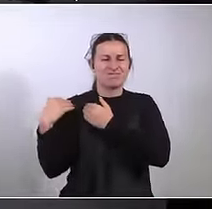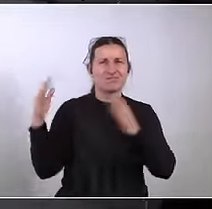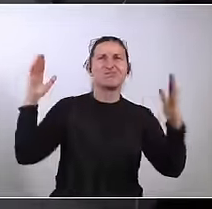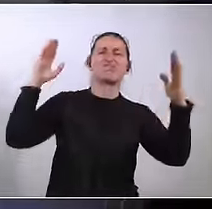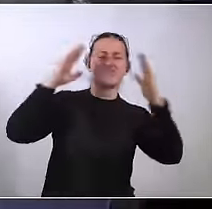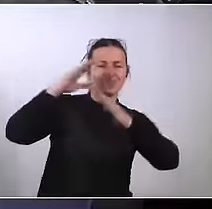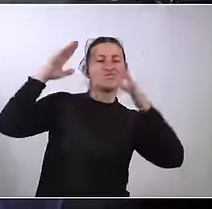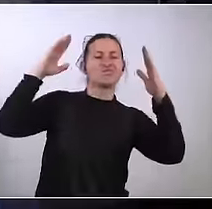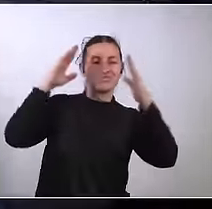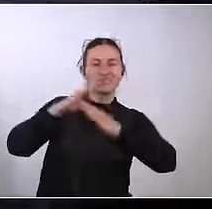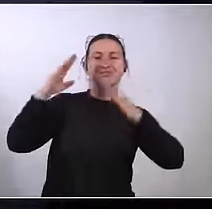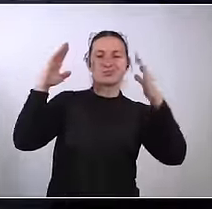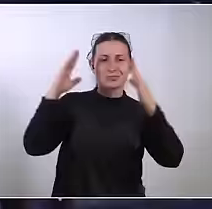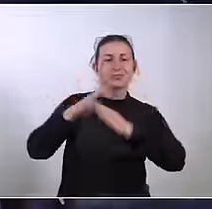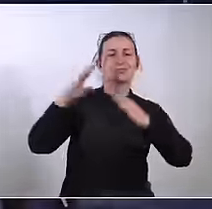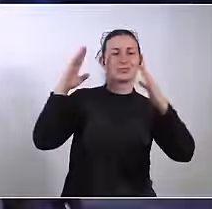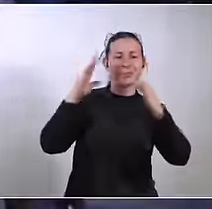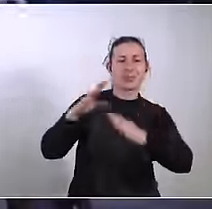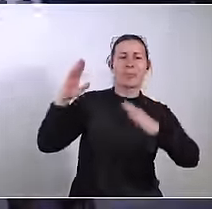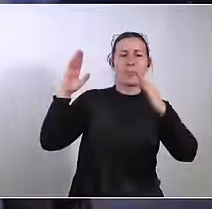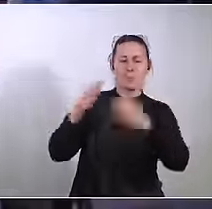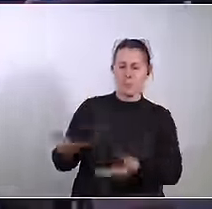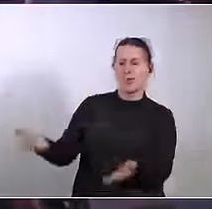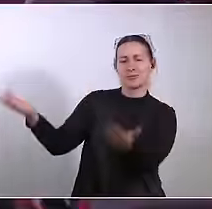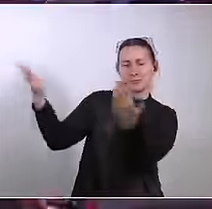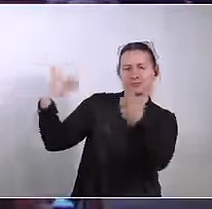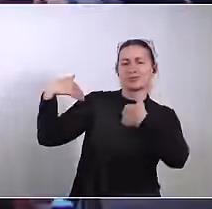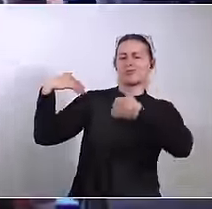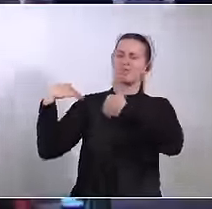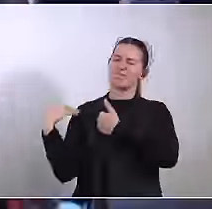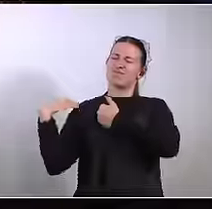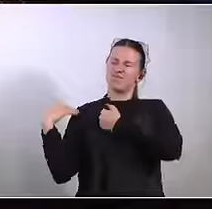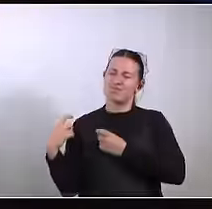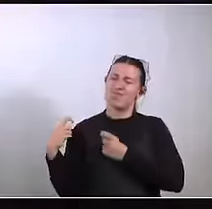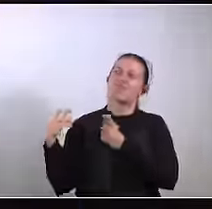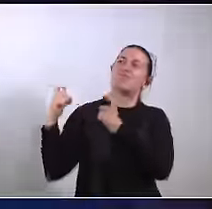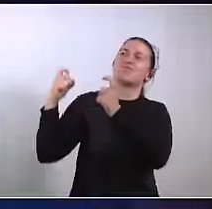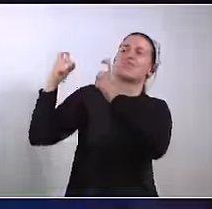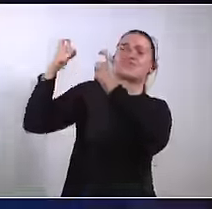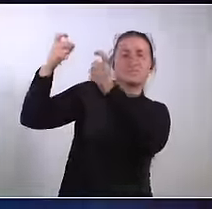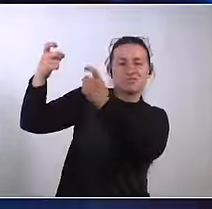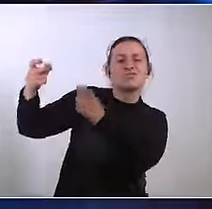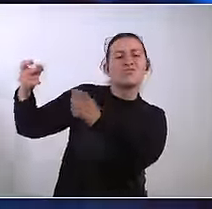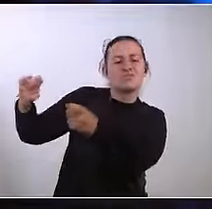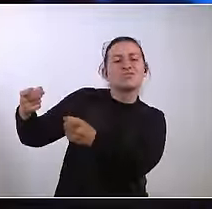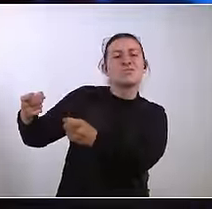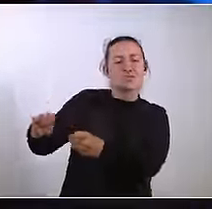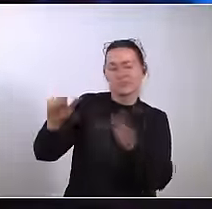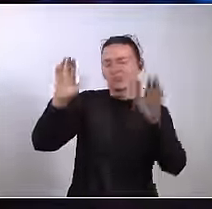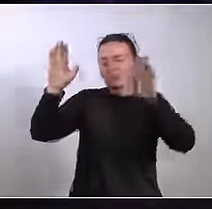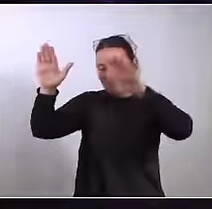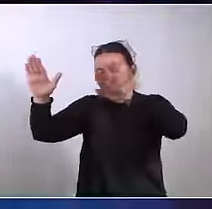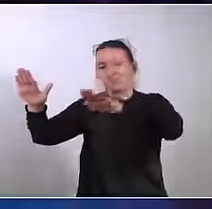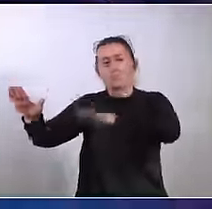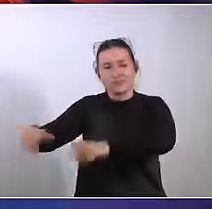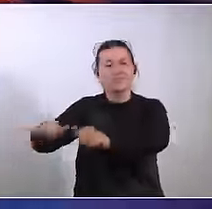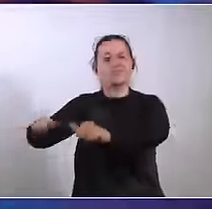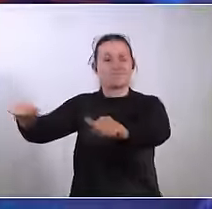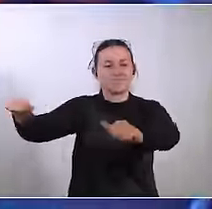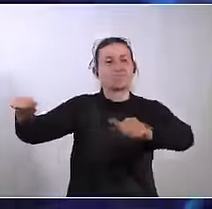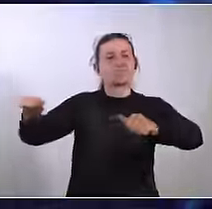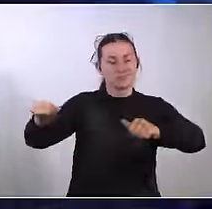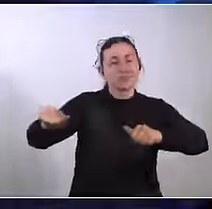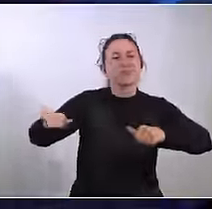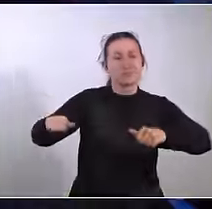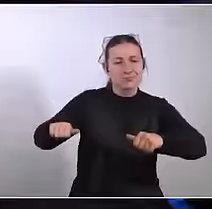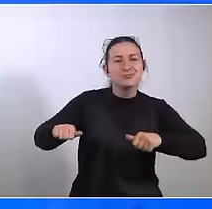cares. If it's heavy. Say come and lay it down. Come and lay it down. All to something. Leave it